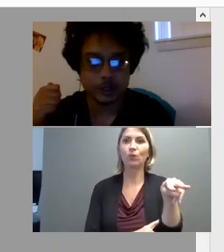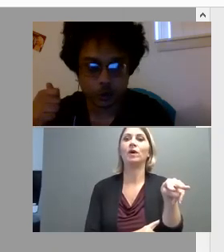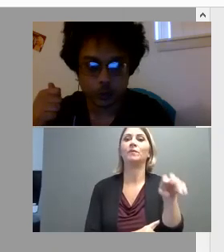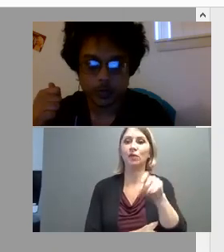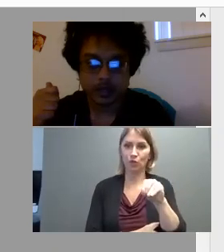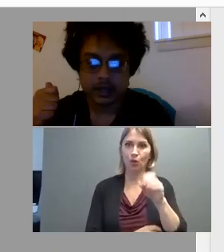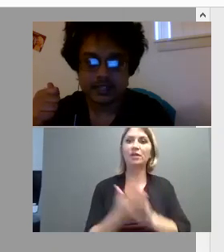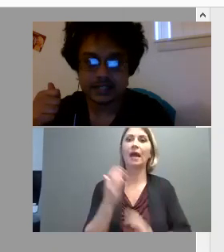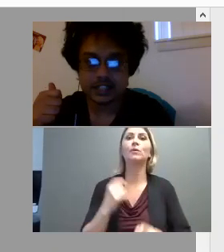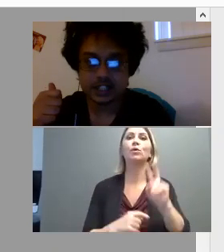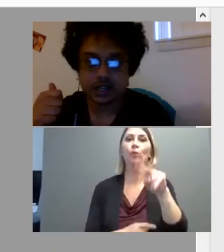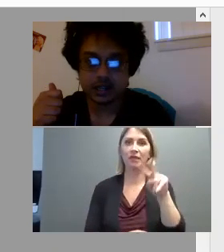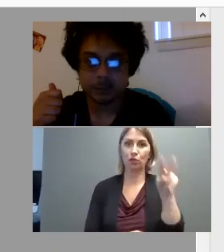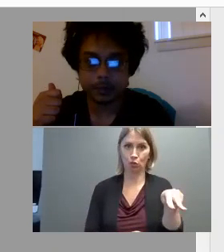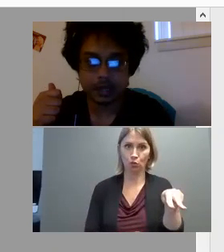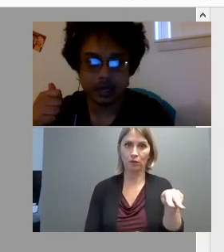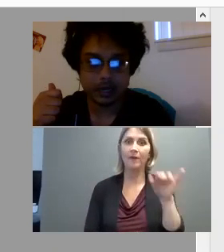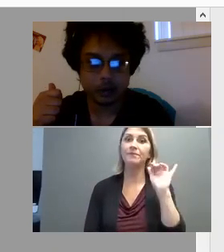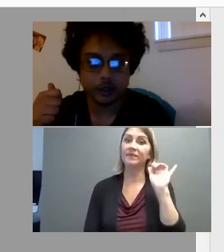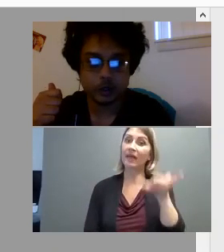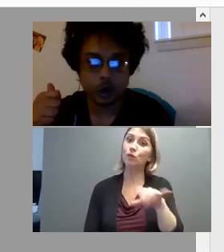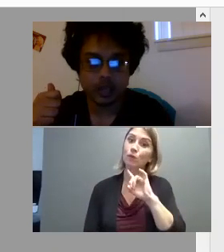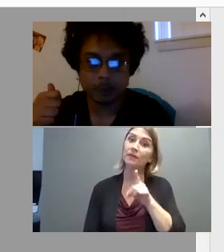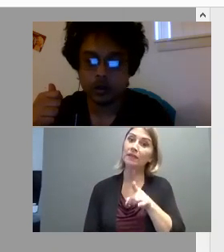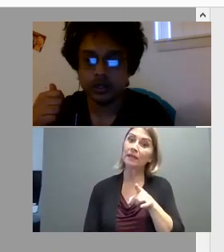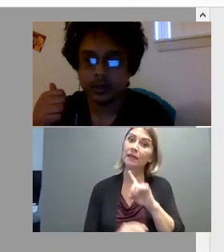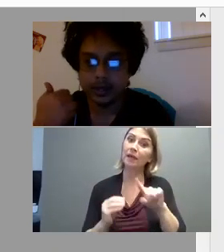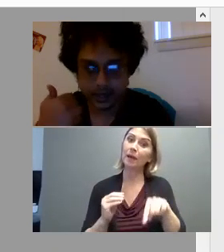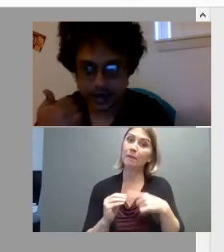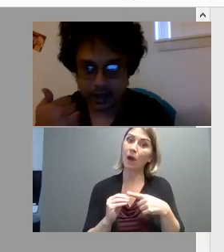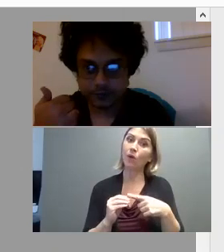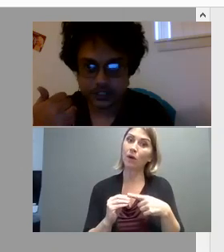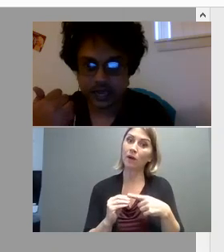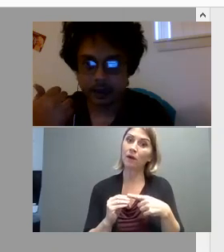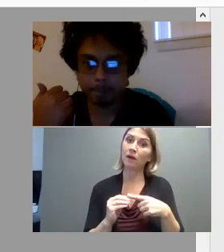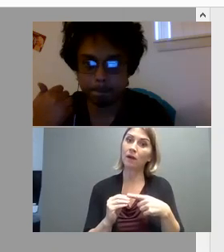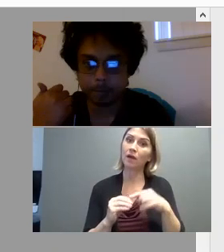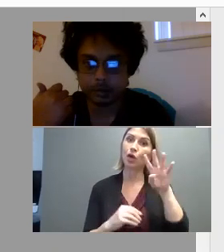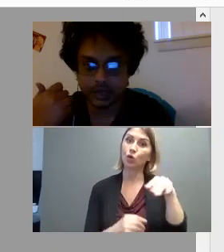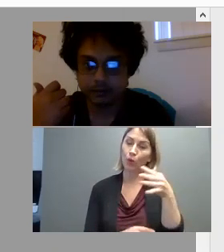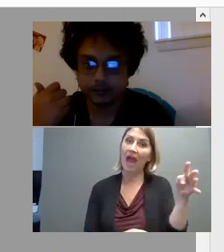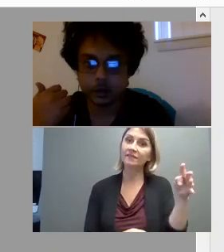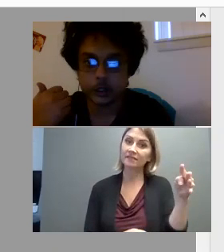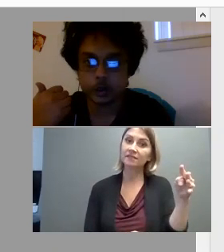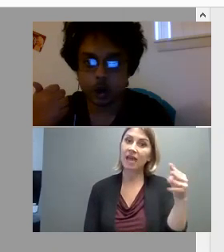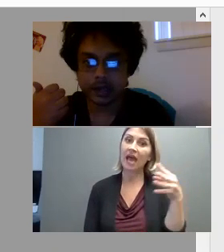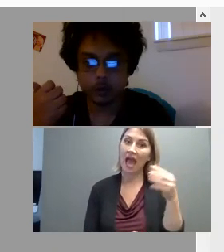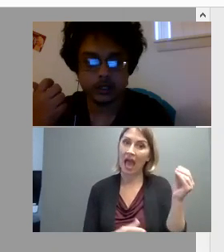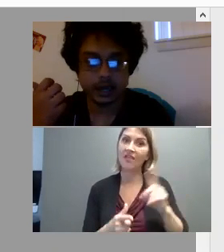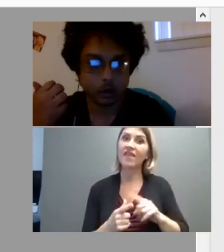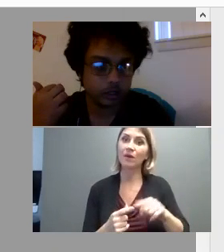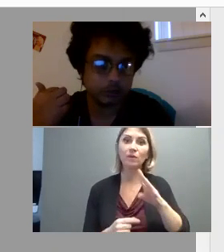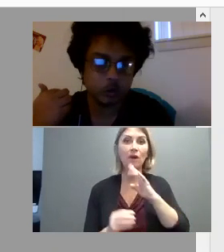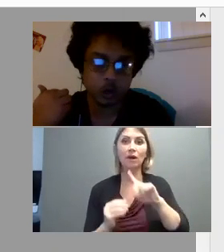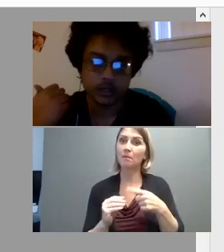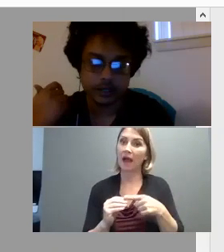chapter 22 is essentially going to talk about graphs, and then we are going to talk